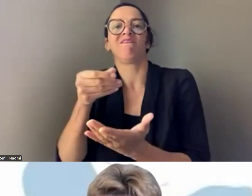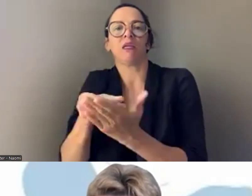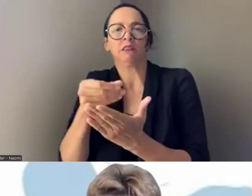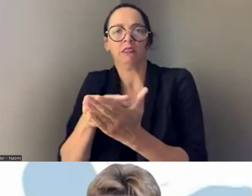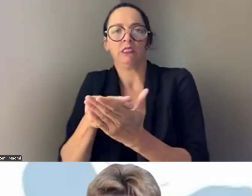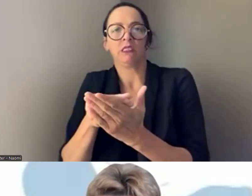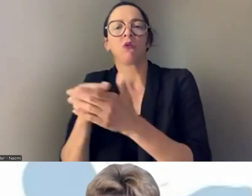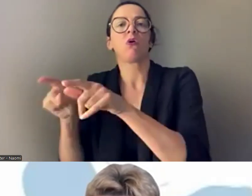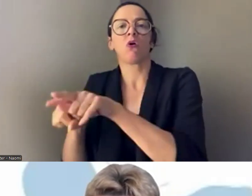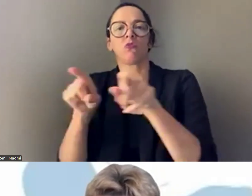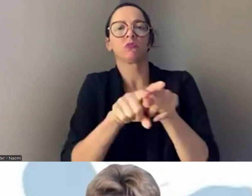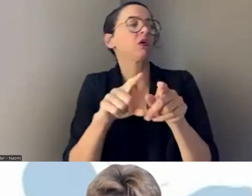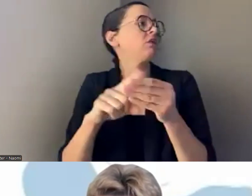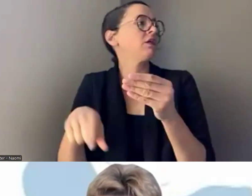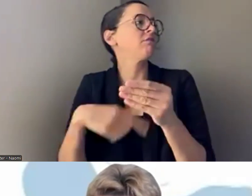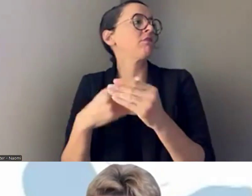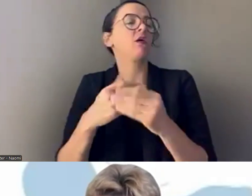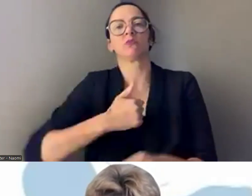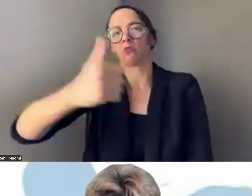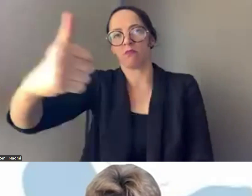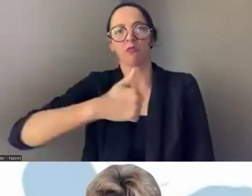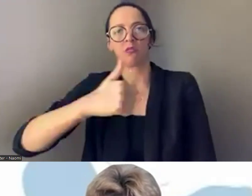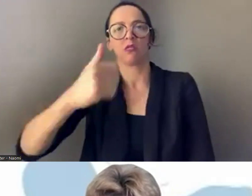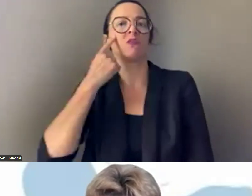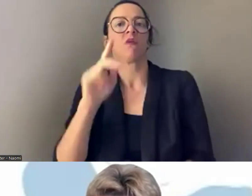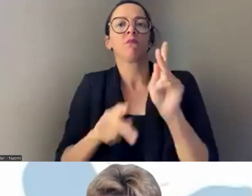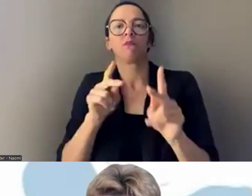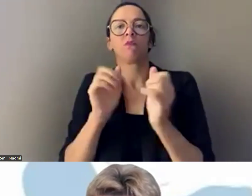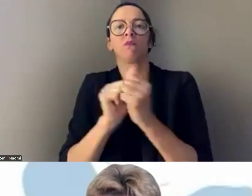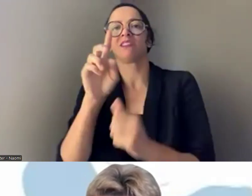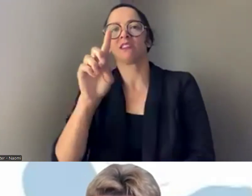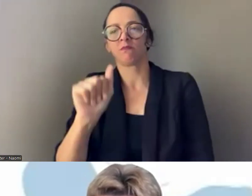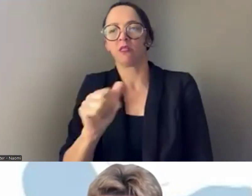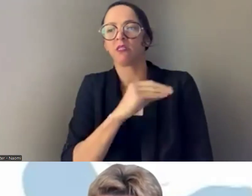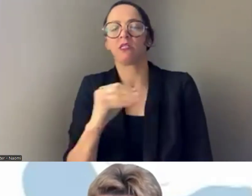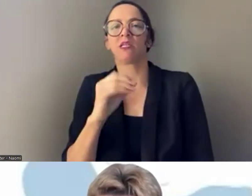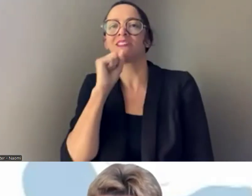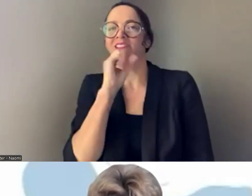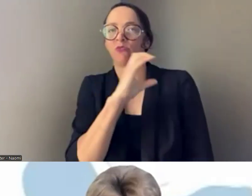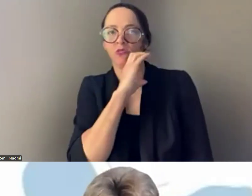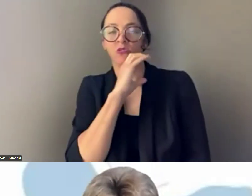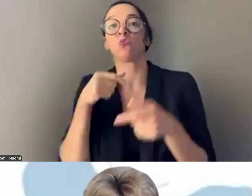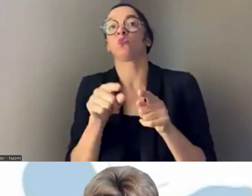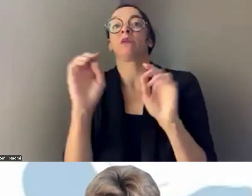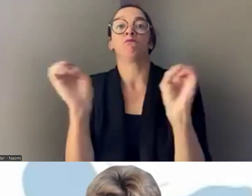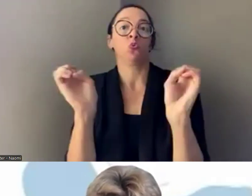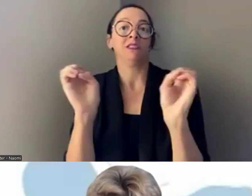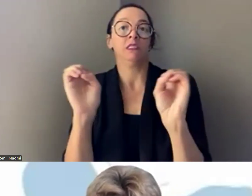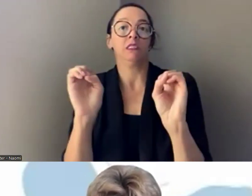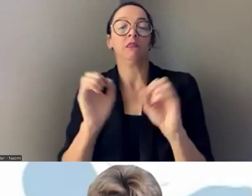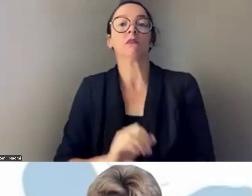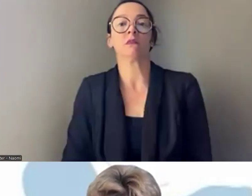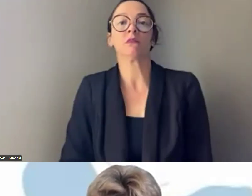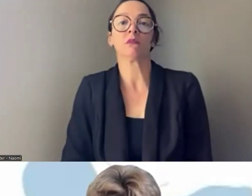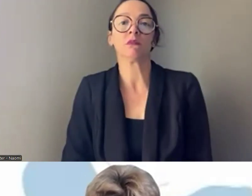the transportation for people with disabilities and seniors in emergencies. And so you